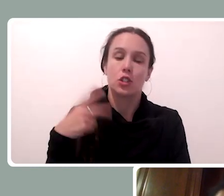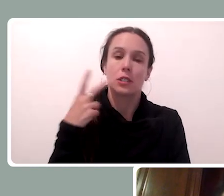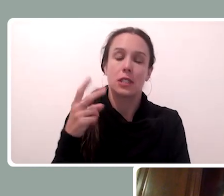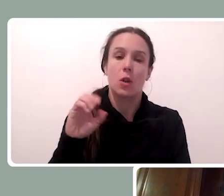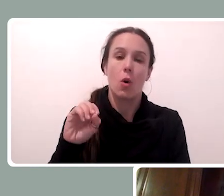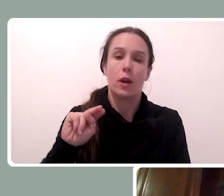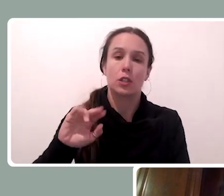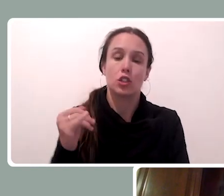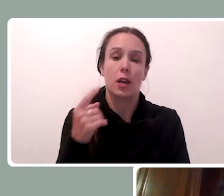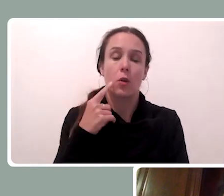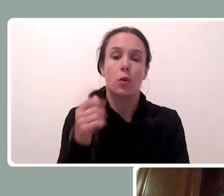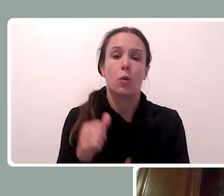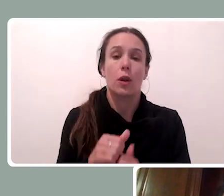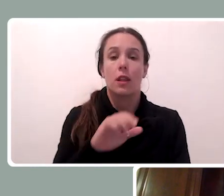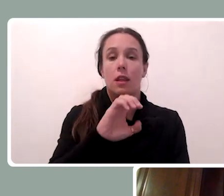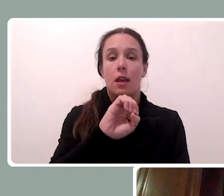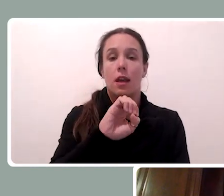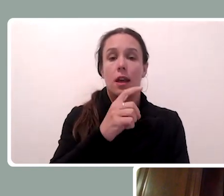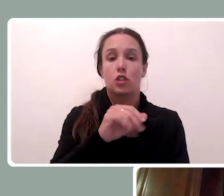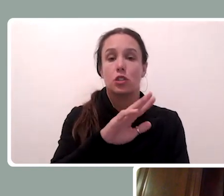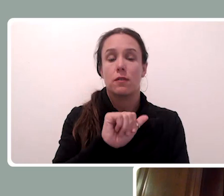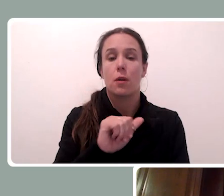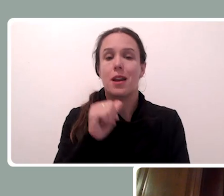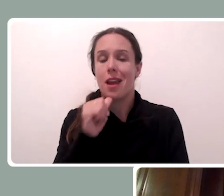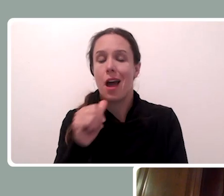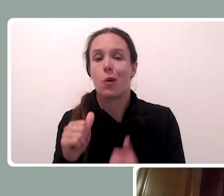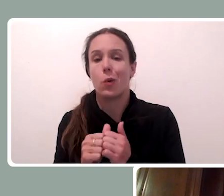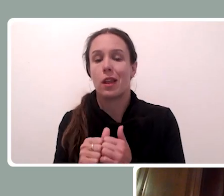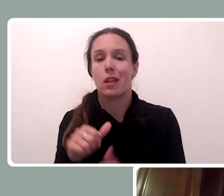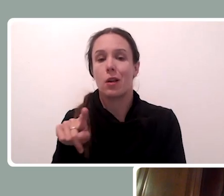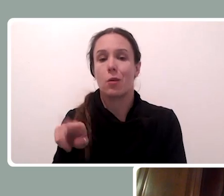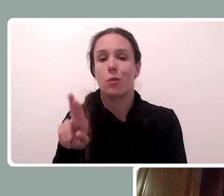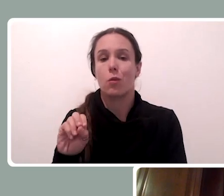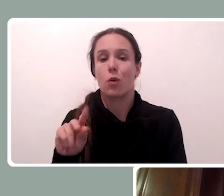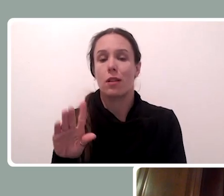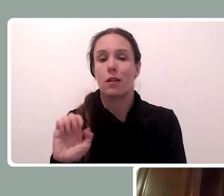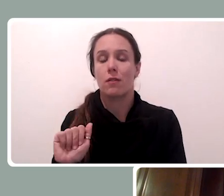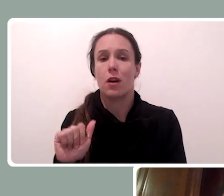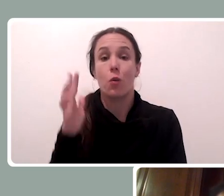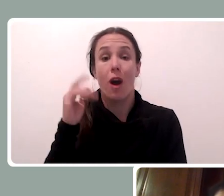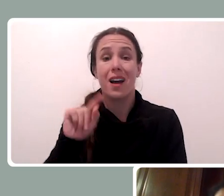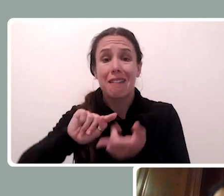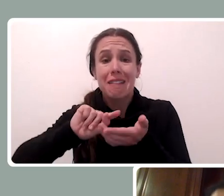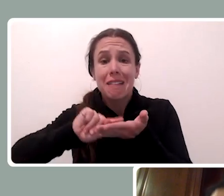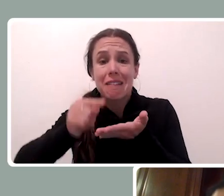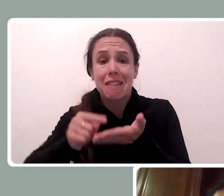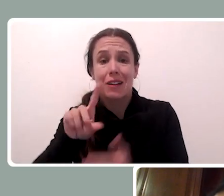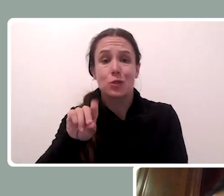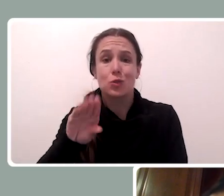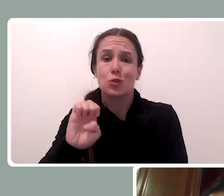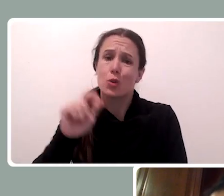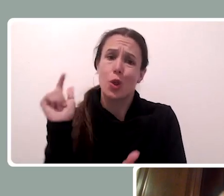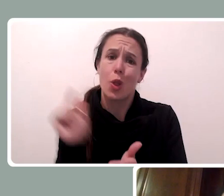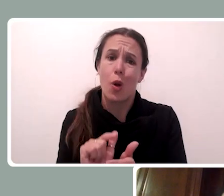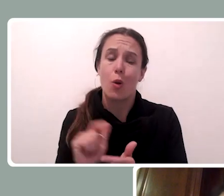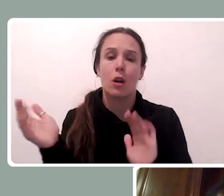Xgeva. I personally haven't had a single patient on Prolia having ONJ because the dose is so low relative to